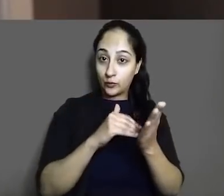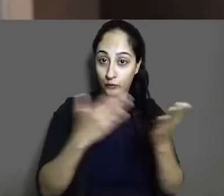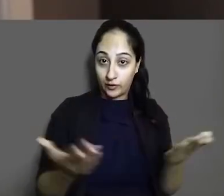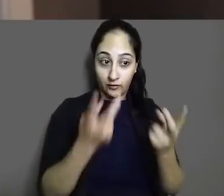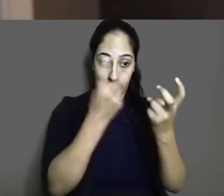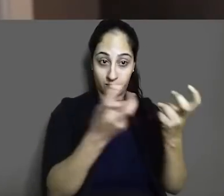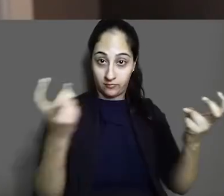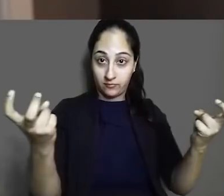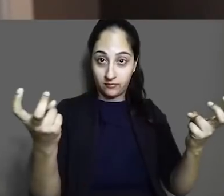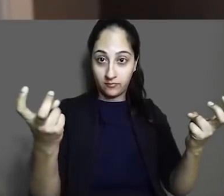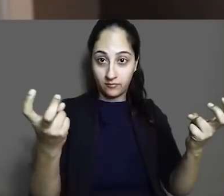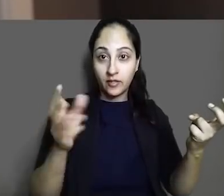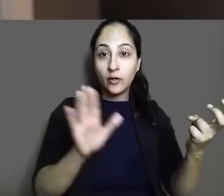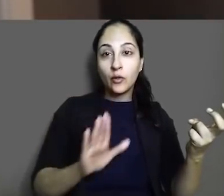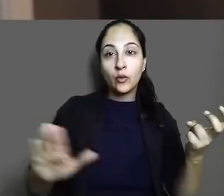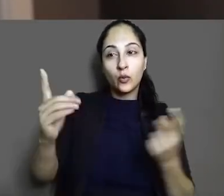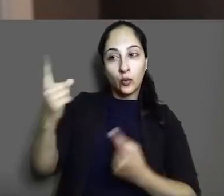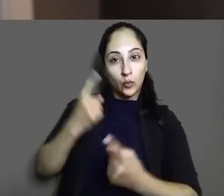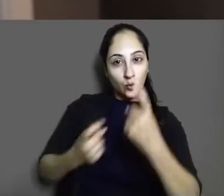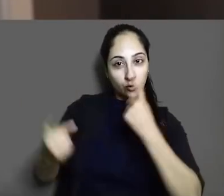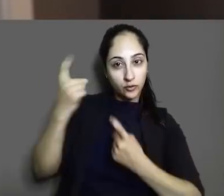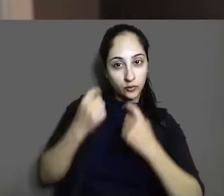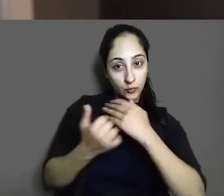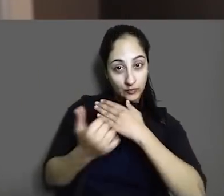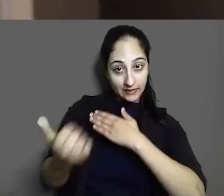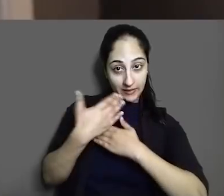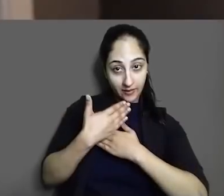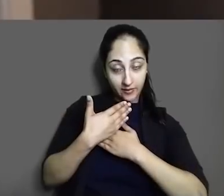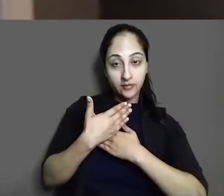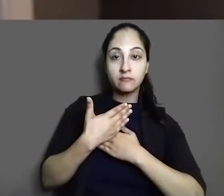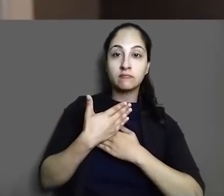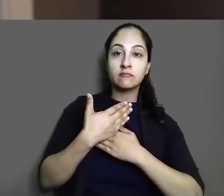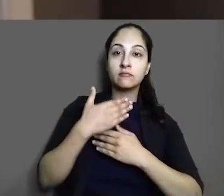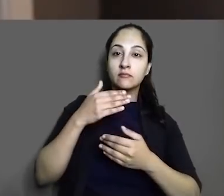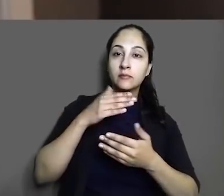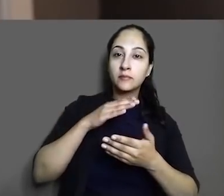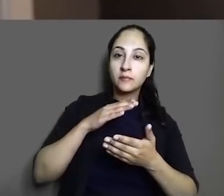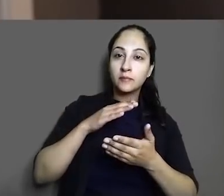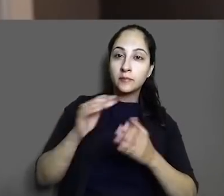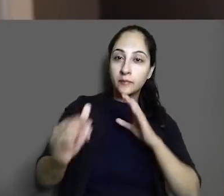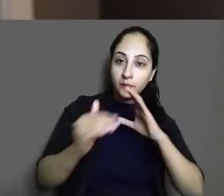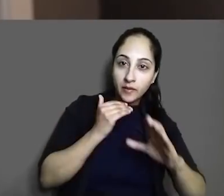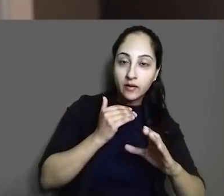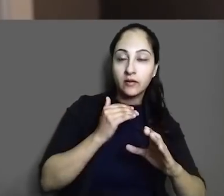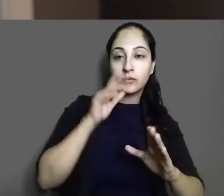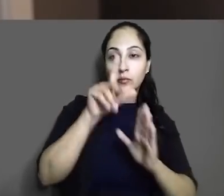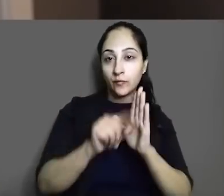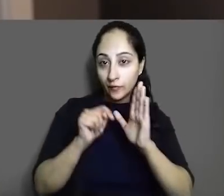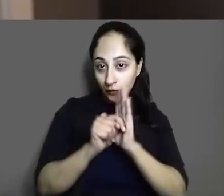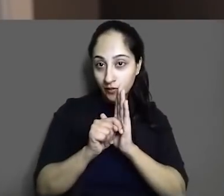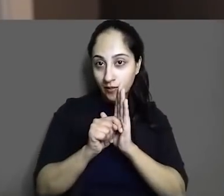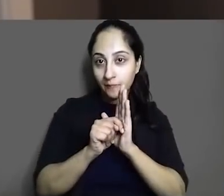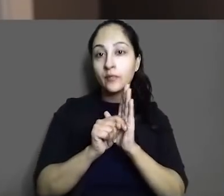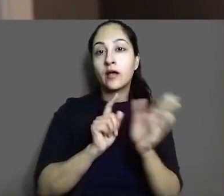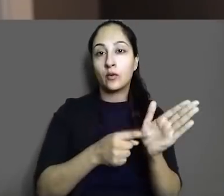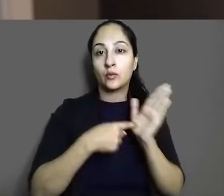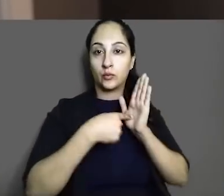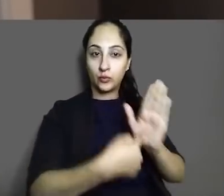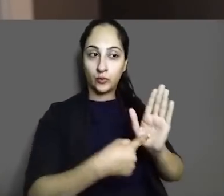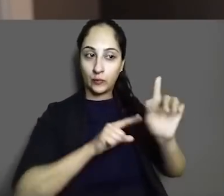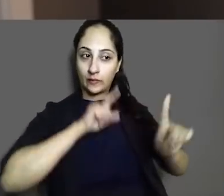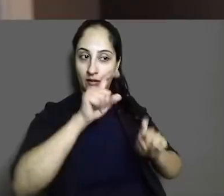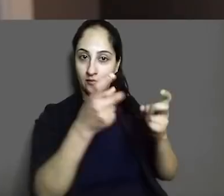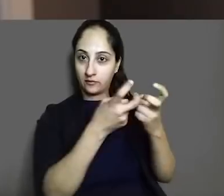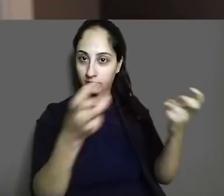have. Many of you submitted questions online in text format or in video, and we're excited to have a panel of